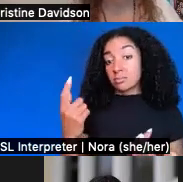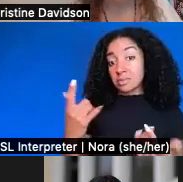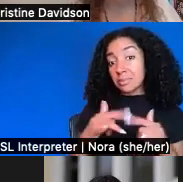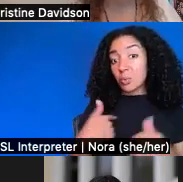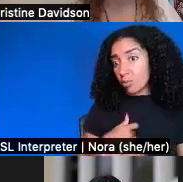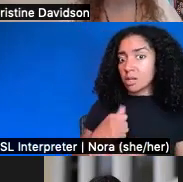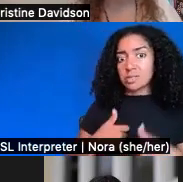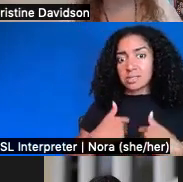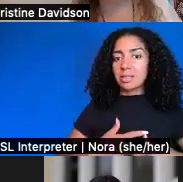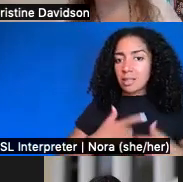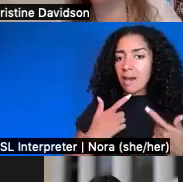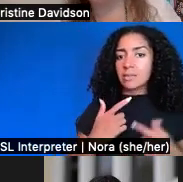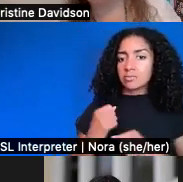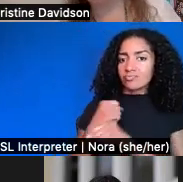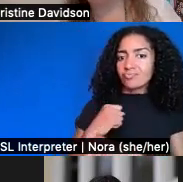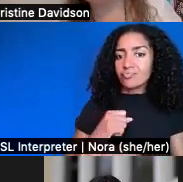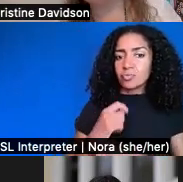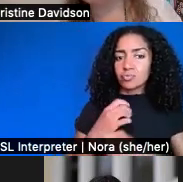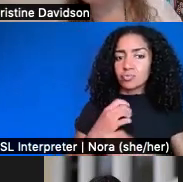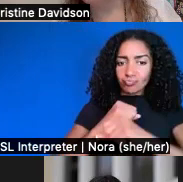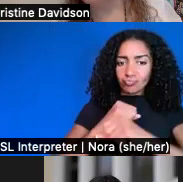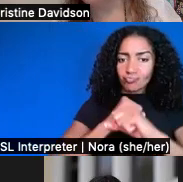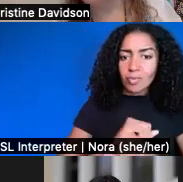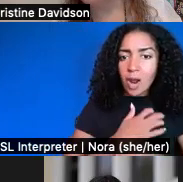to be forced into farming, right?